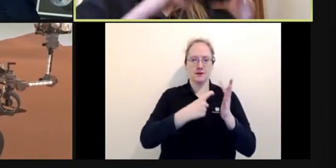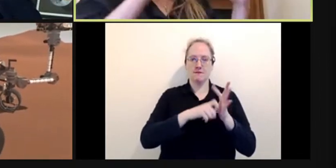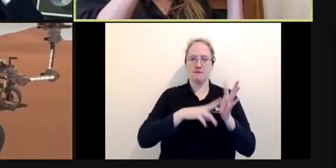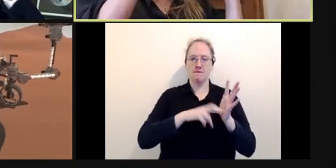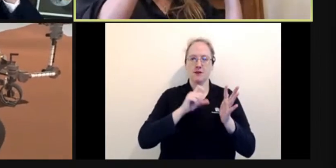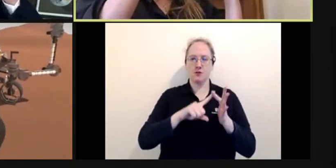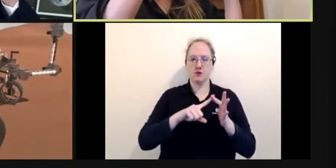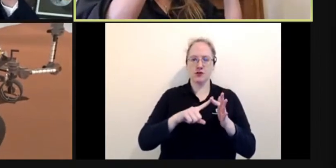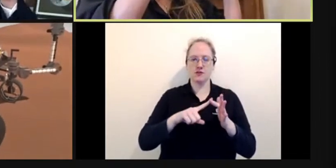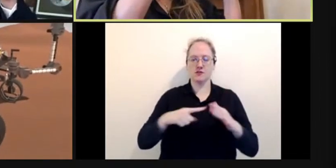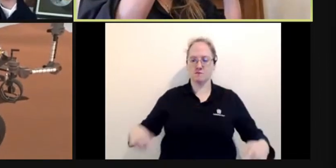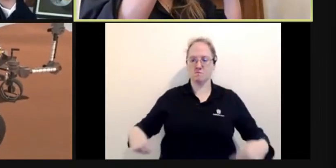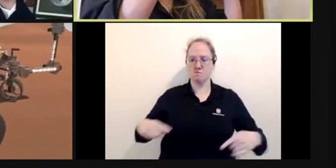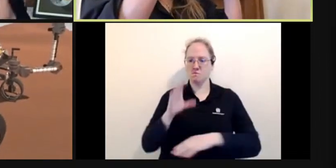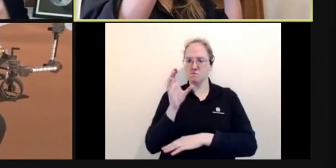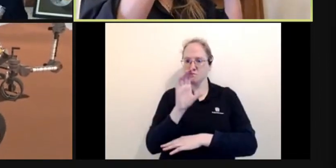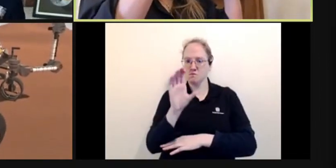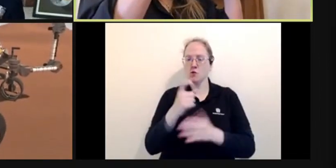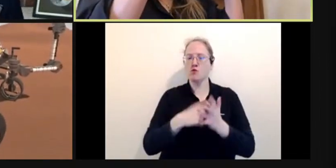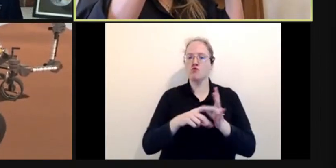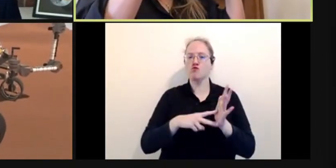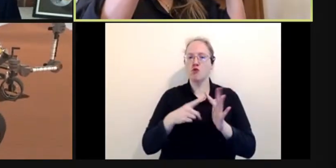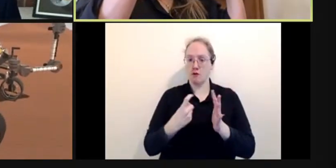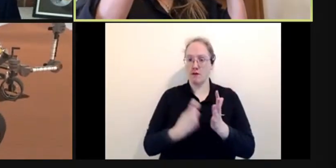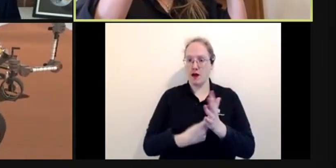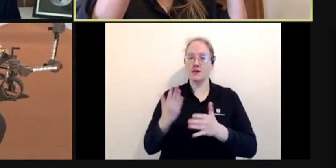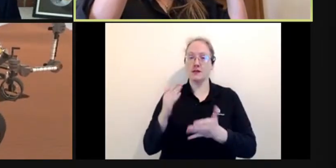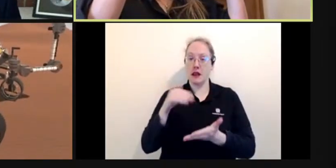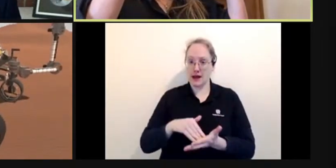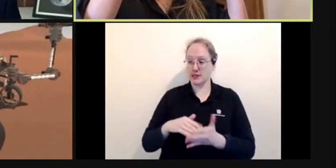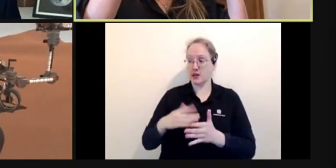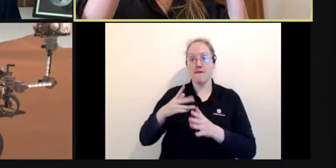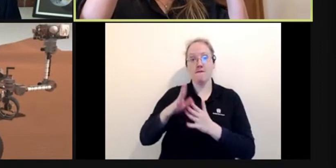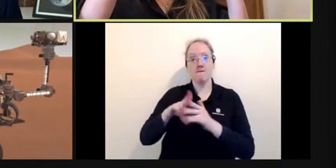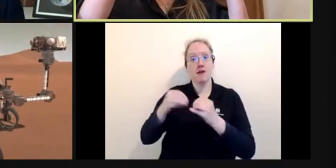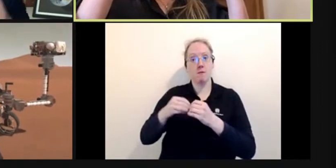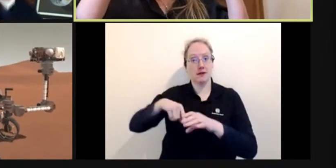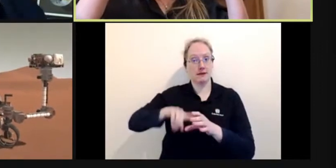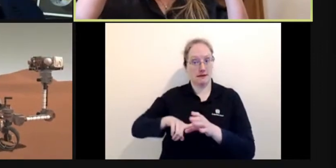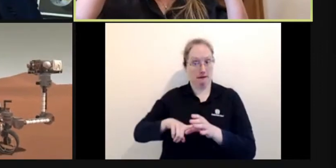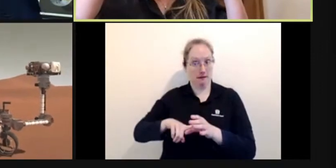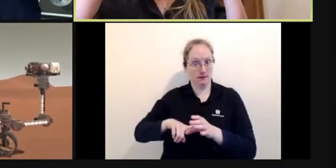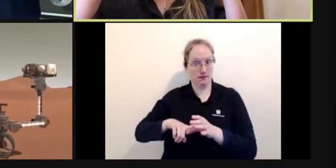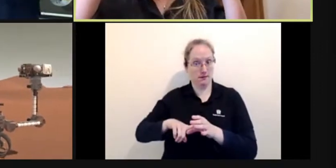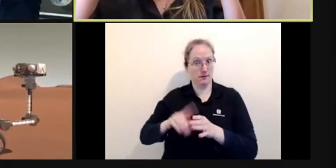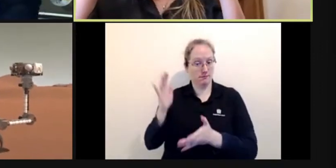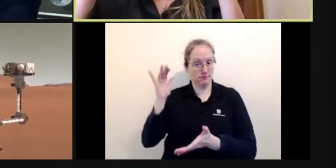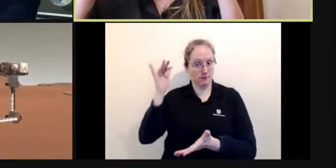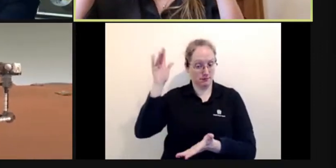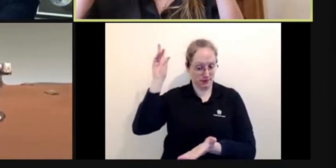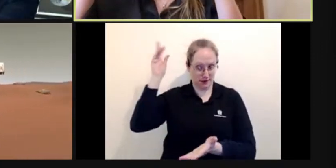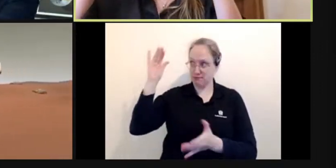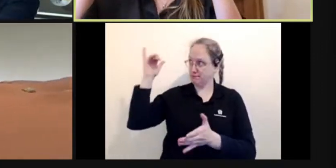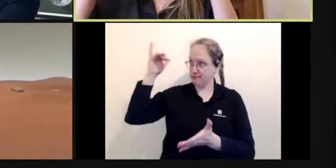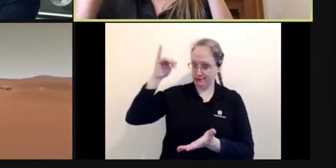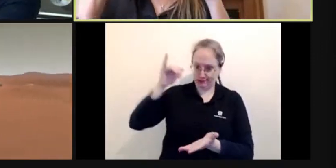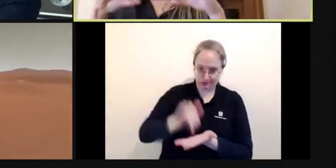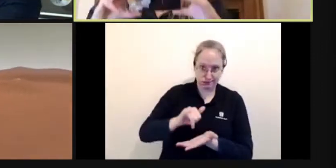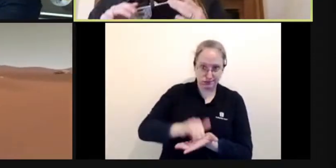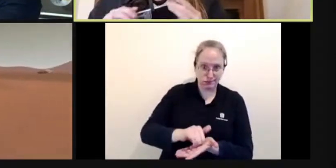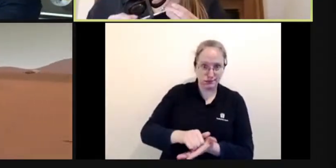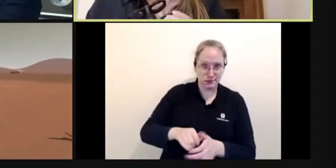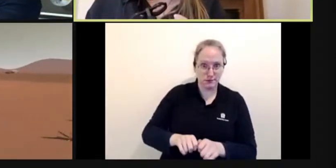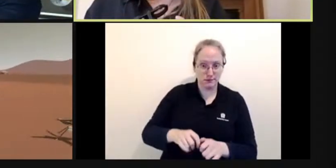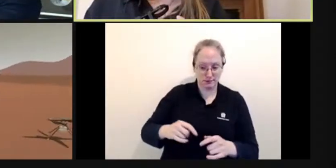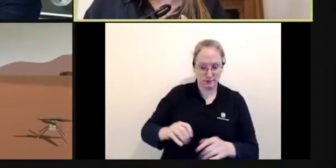of this year. And if you scan slowly to the right, you're going to